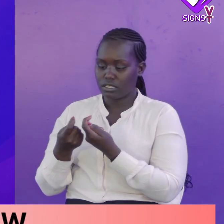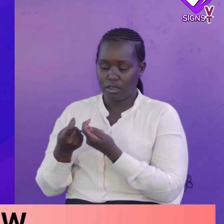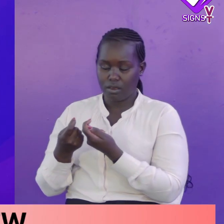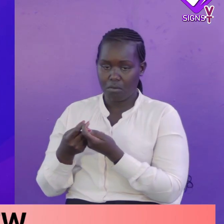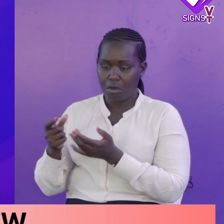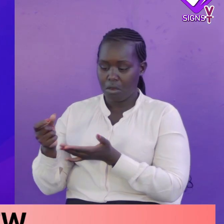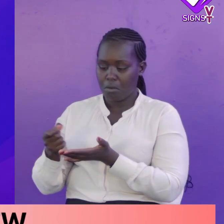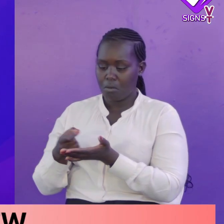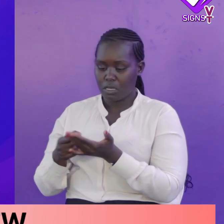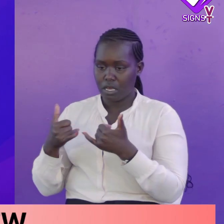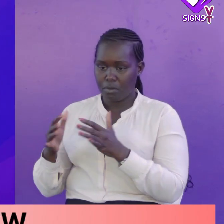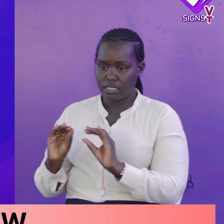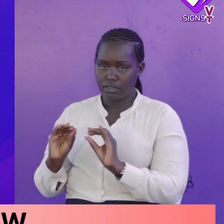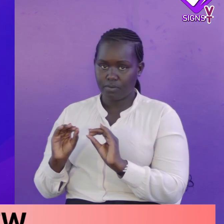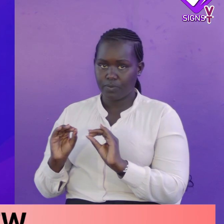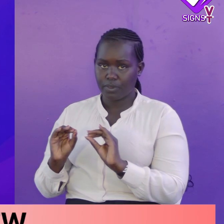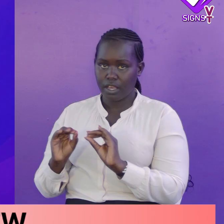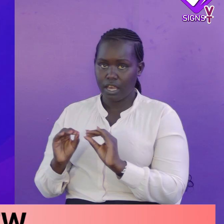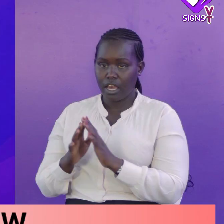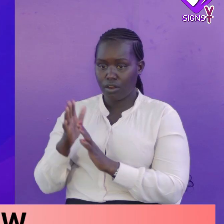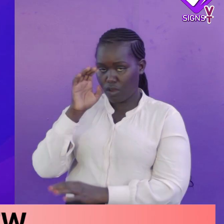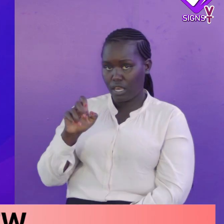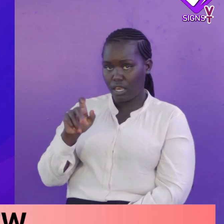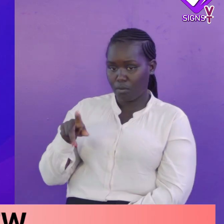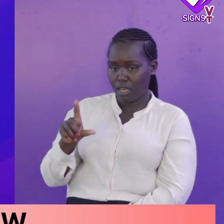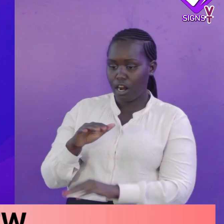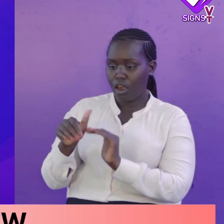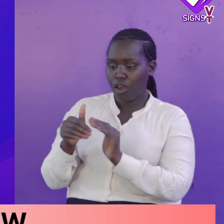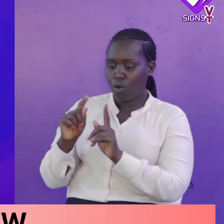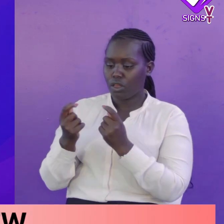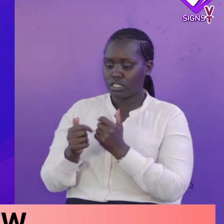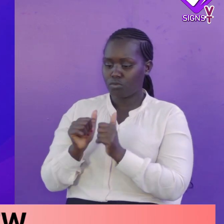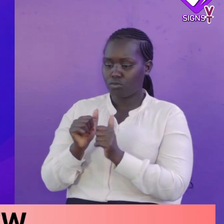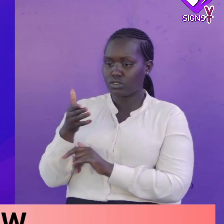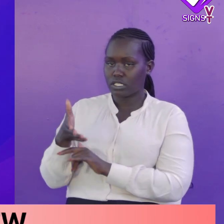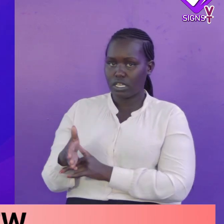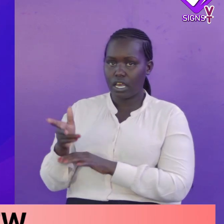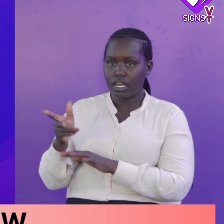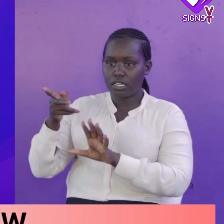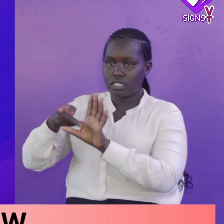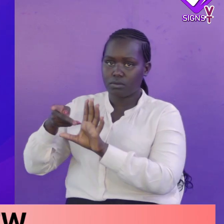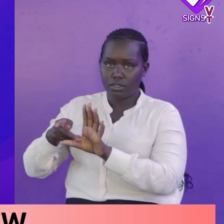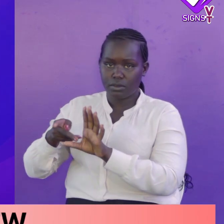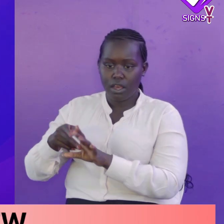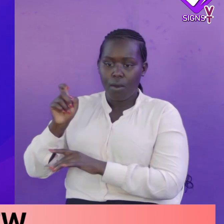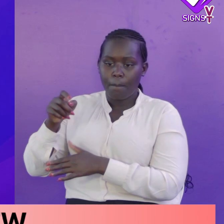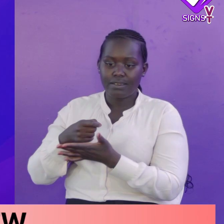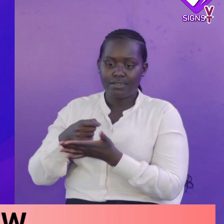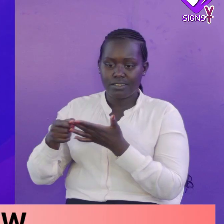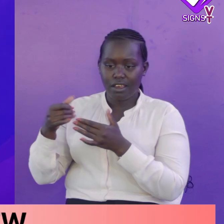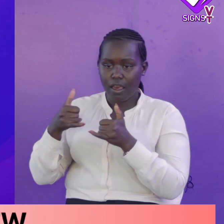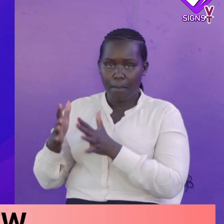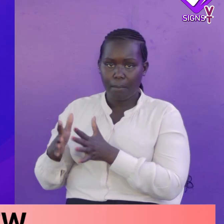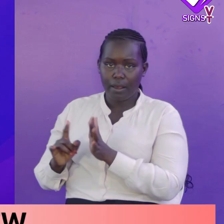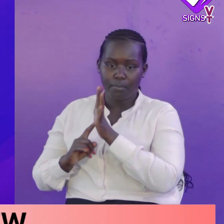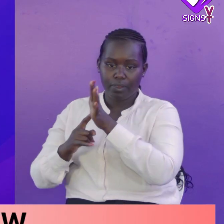sign players. And you know, in the Premier League, every team that is there or that is participating there, you must sign a player. Yeah. Look at Sunderland,